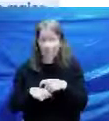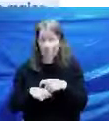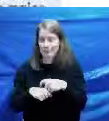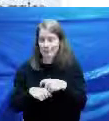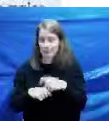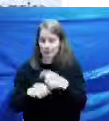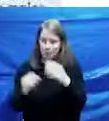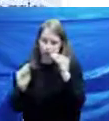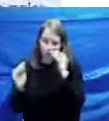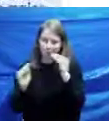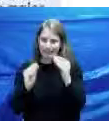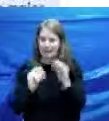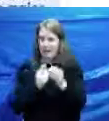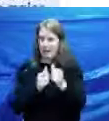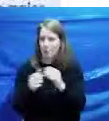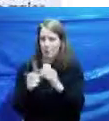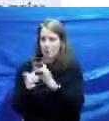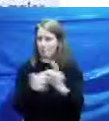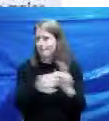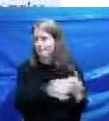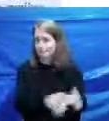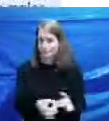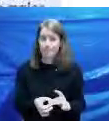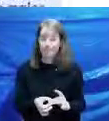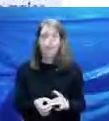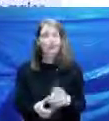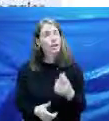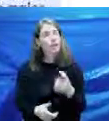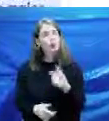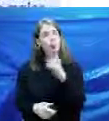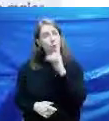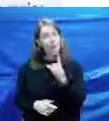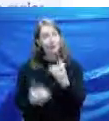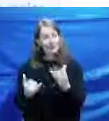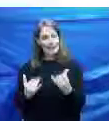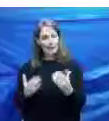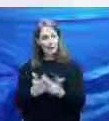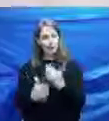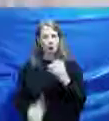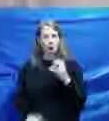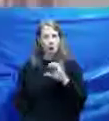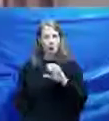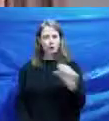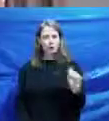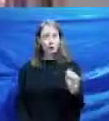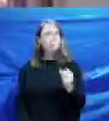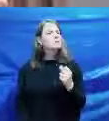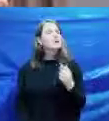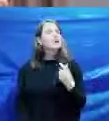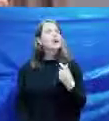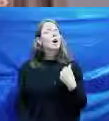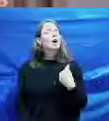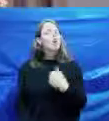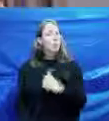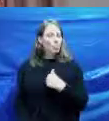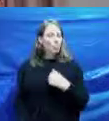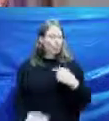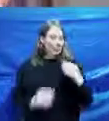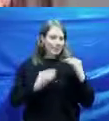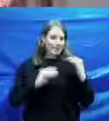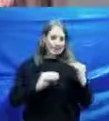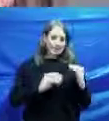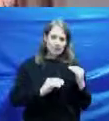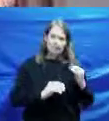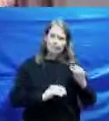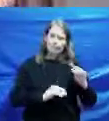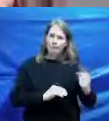grade? How does that build in fourth grade? And in the standards, that's already, as somebody said, baked in. It's already well addressed in there.